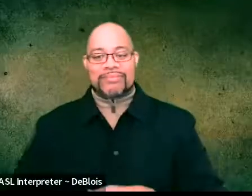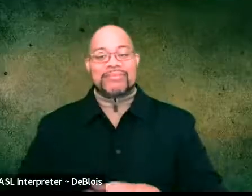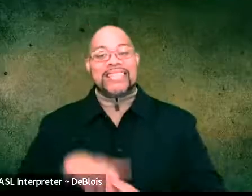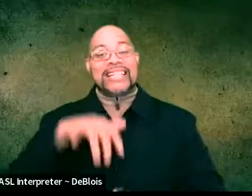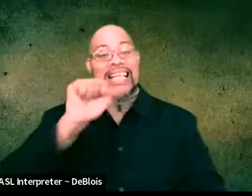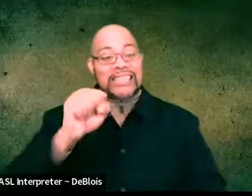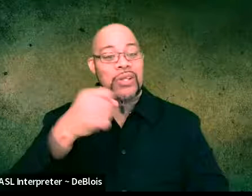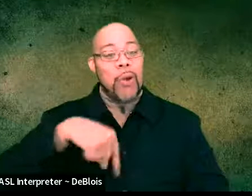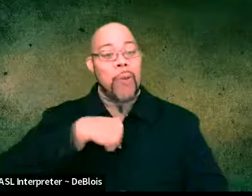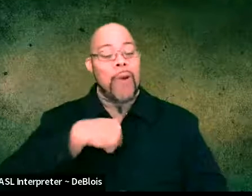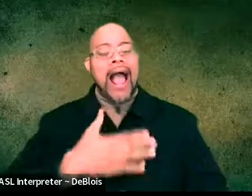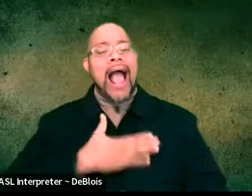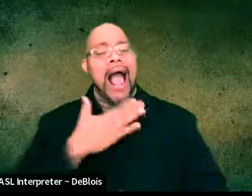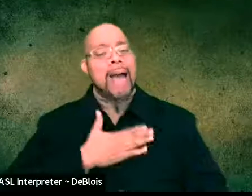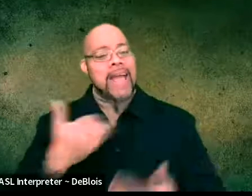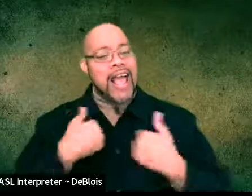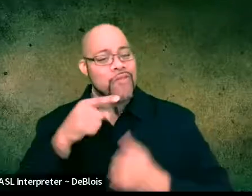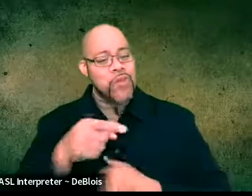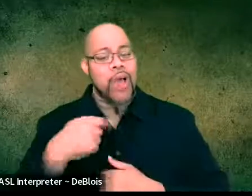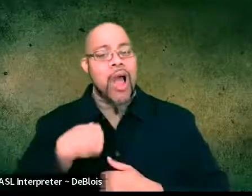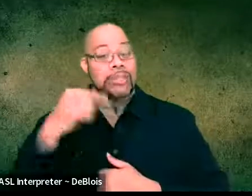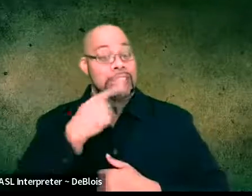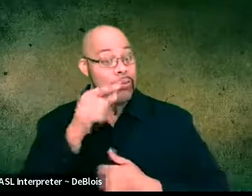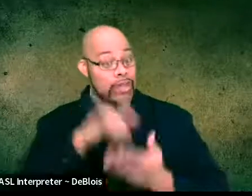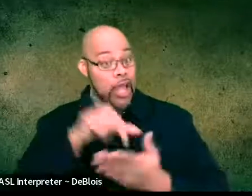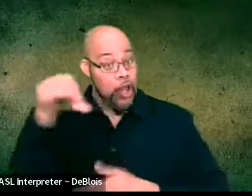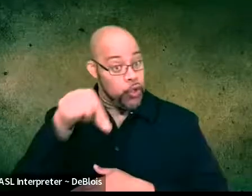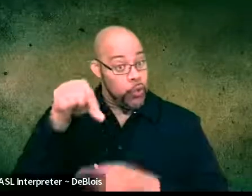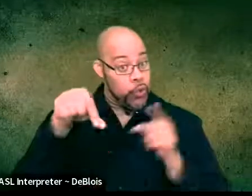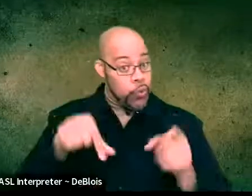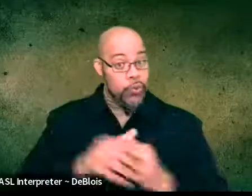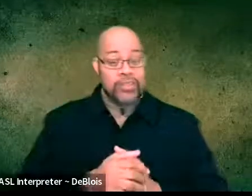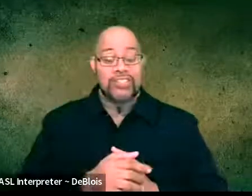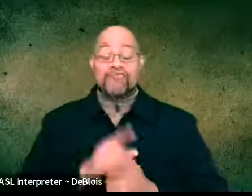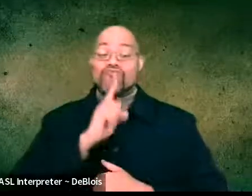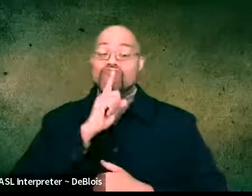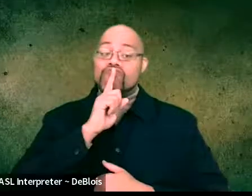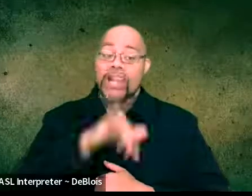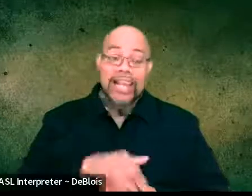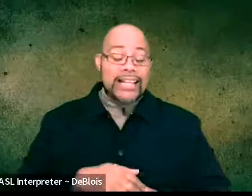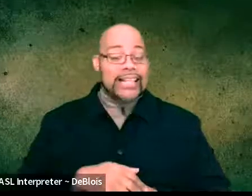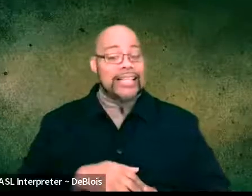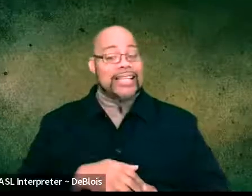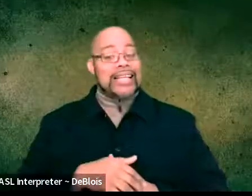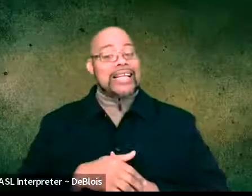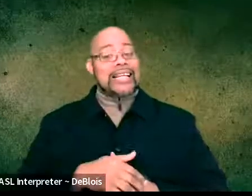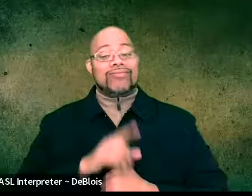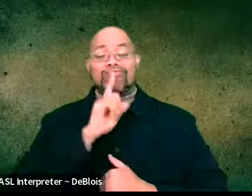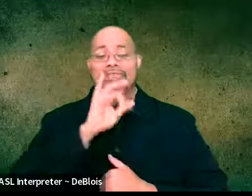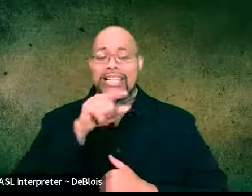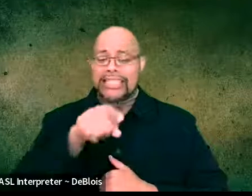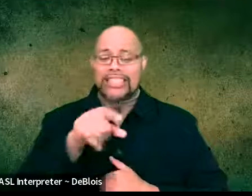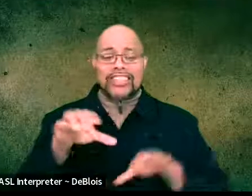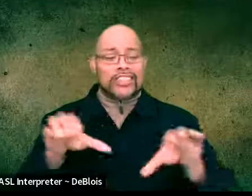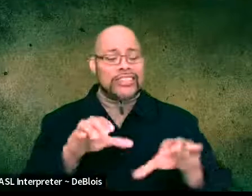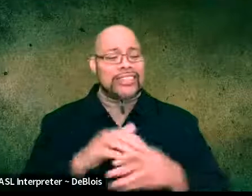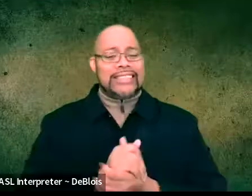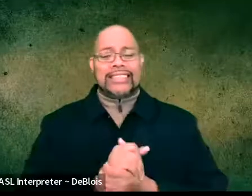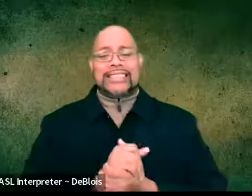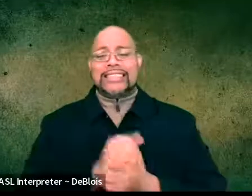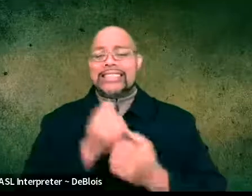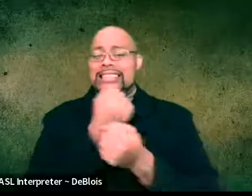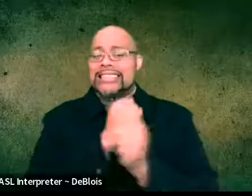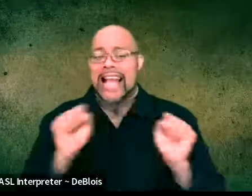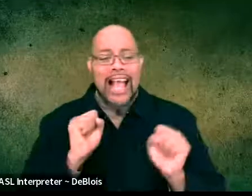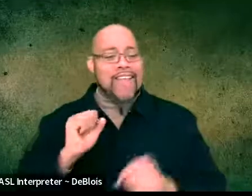Yes, and we are so glad to have you. I will tell y'all that Q has really just